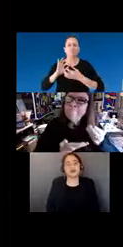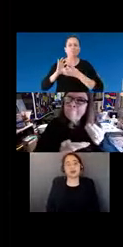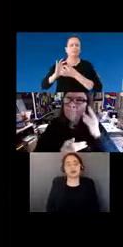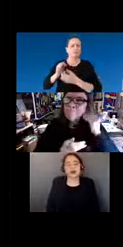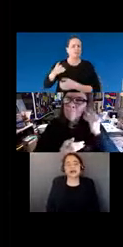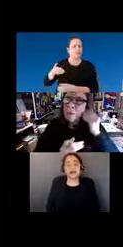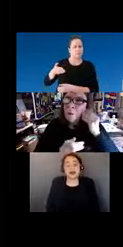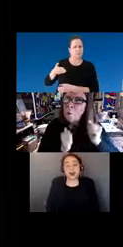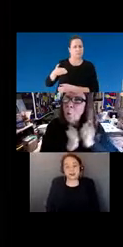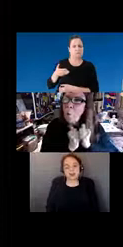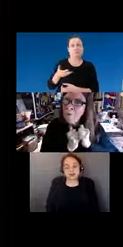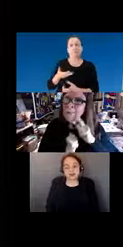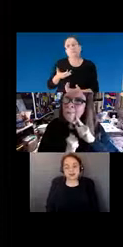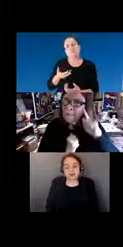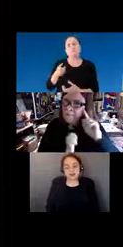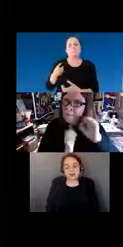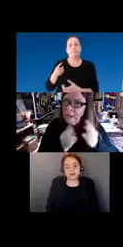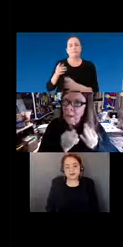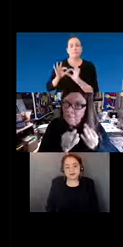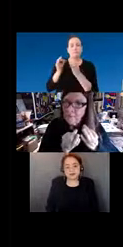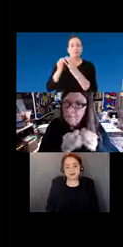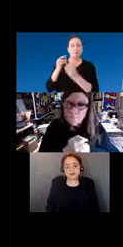come from deaf families.